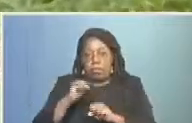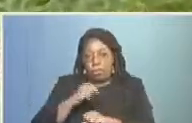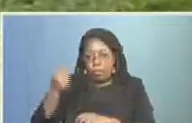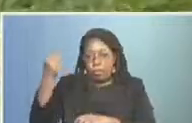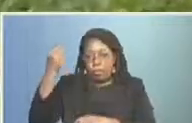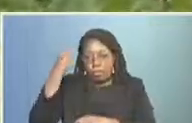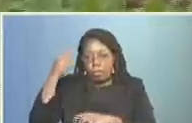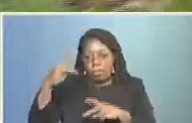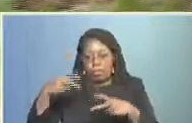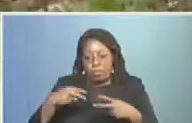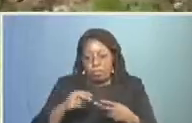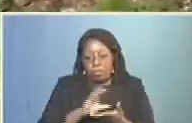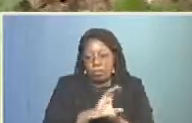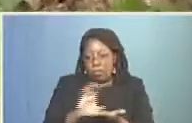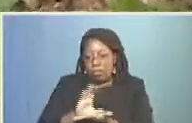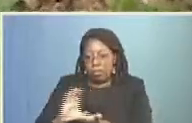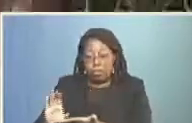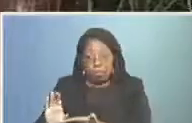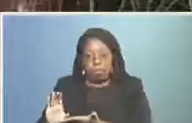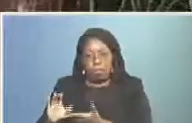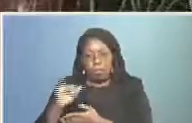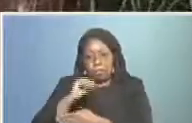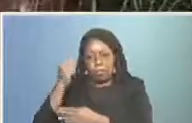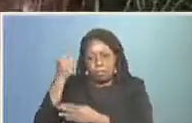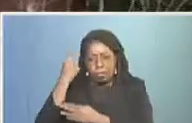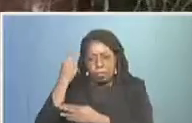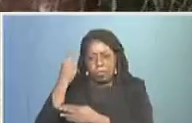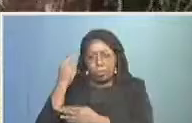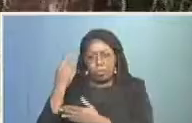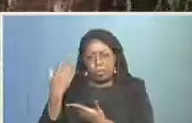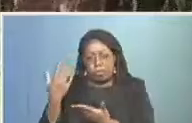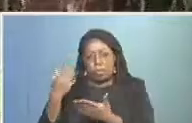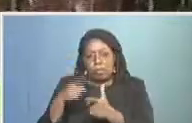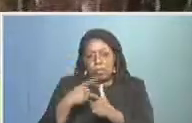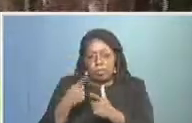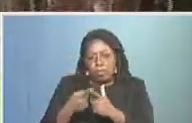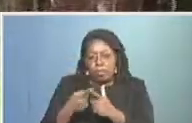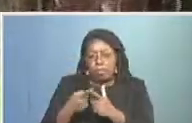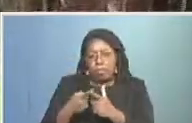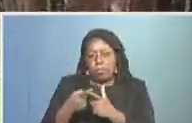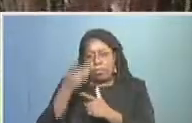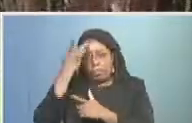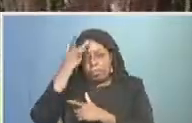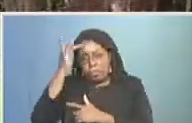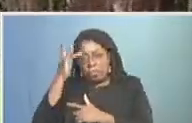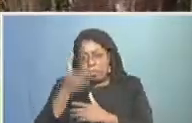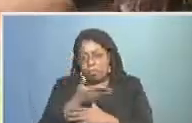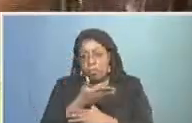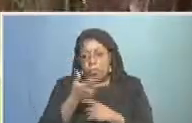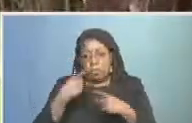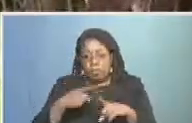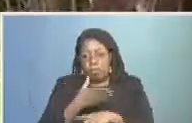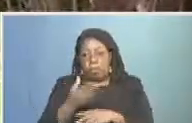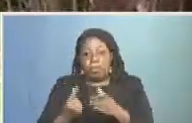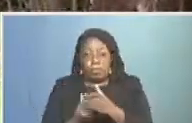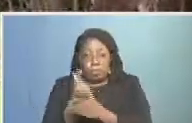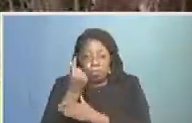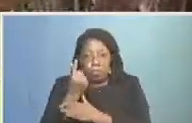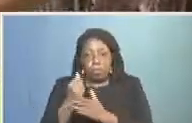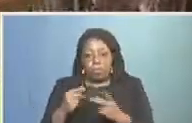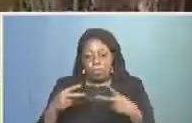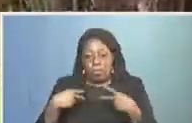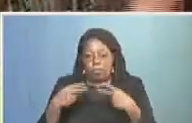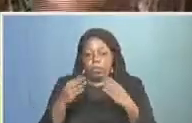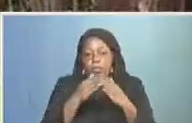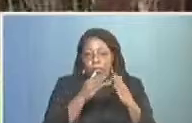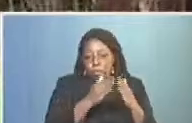have it cleared. But I thought of it after we have done that it makes sense to let something grow in it. And it's like having